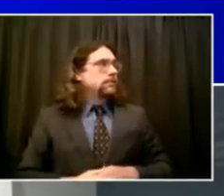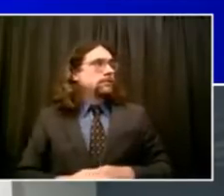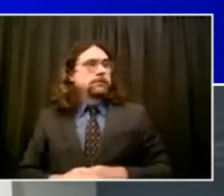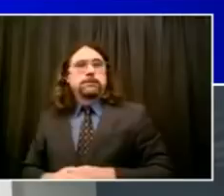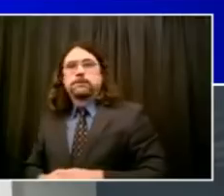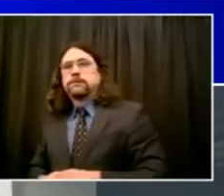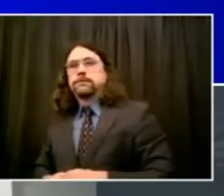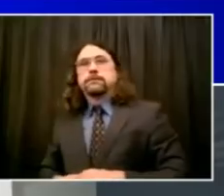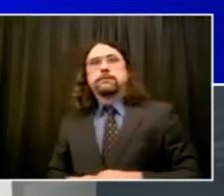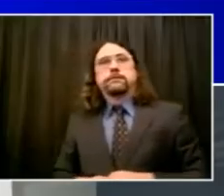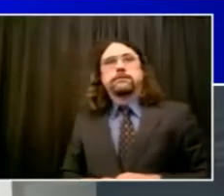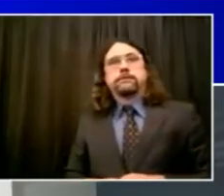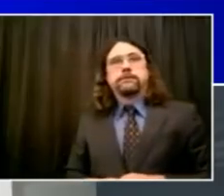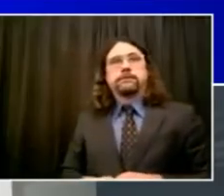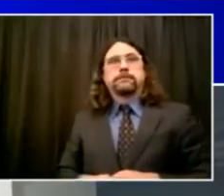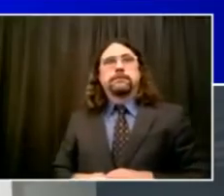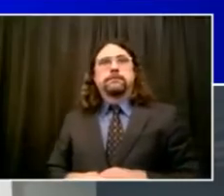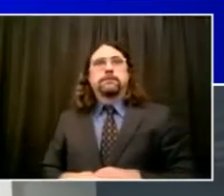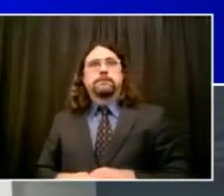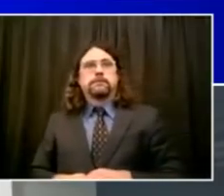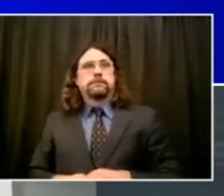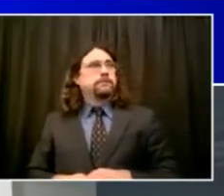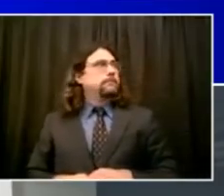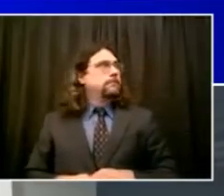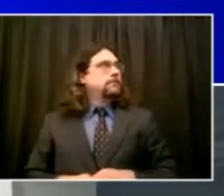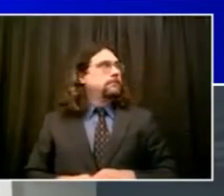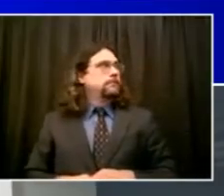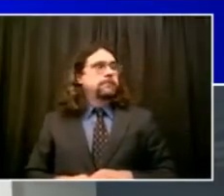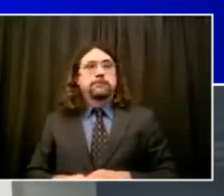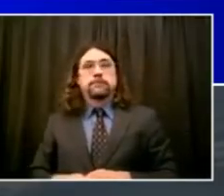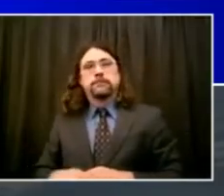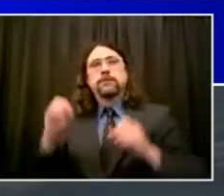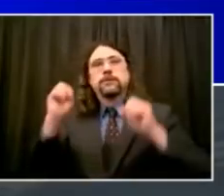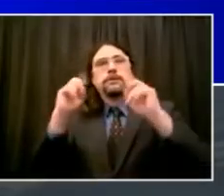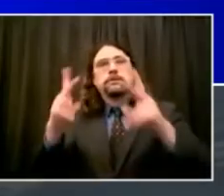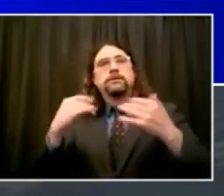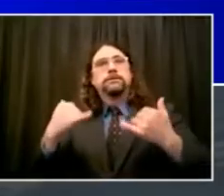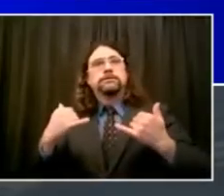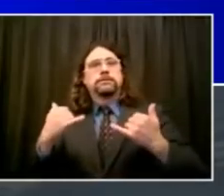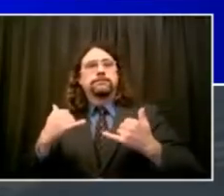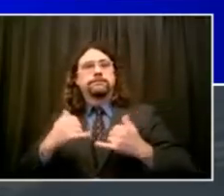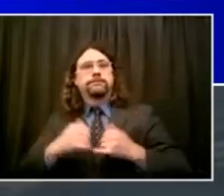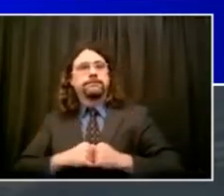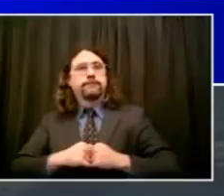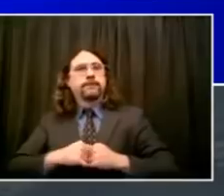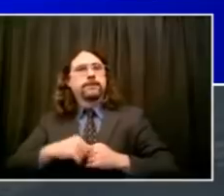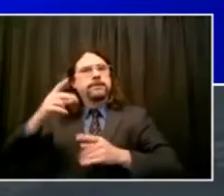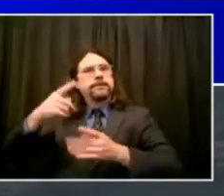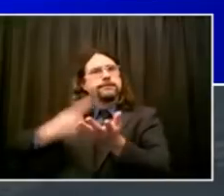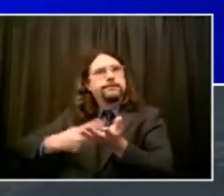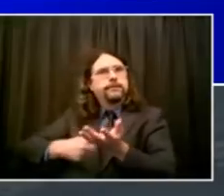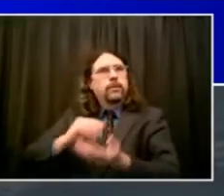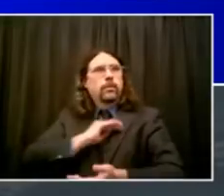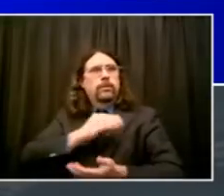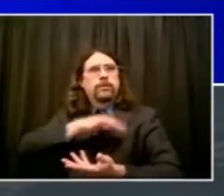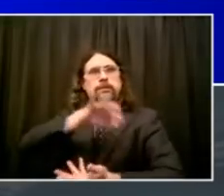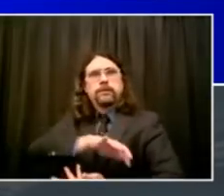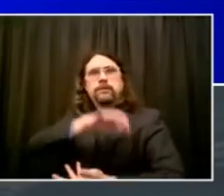Now, I've talked about protecting our seniors. Let's talk about something that's been a crucial mission from day